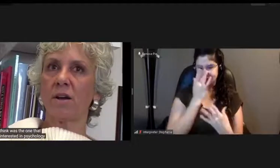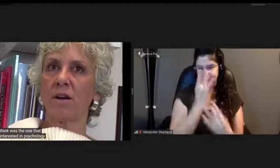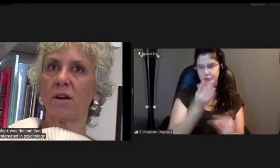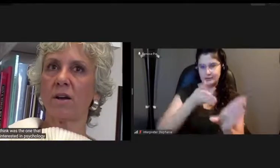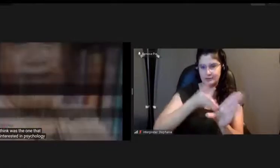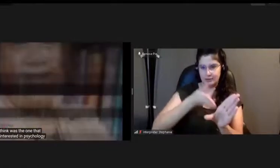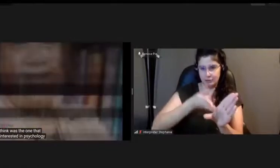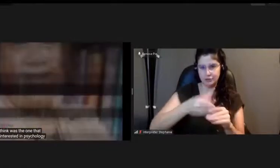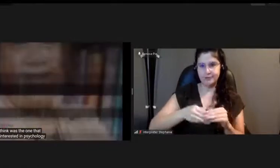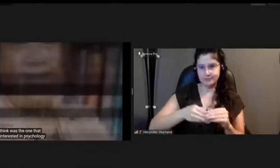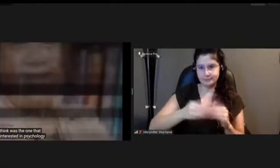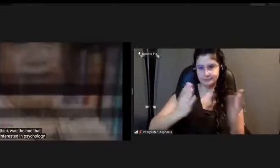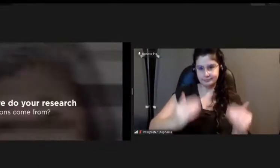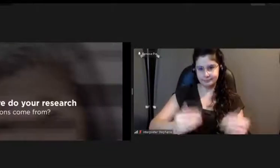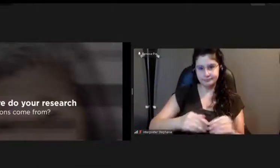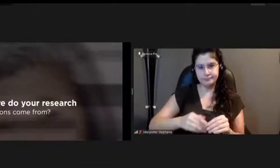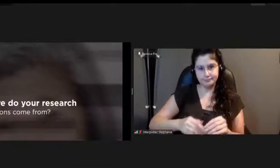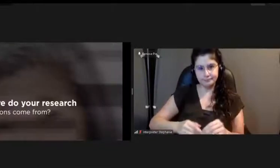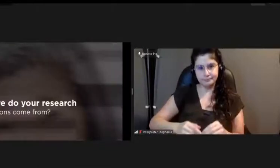psychology.